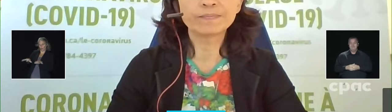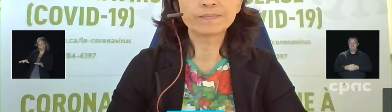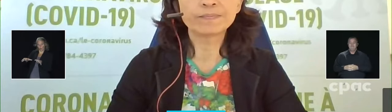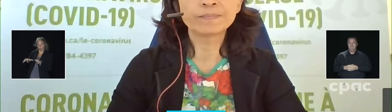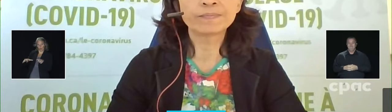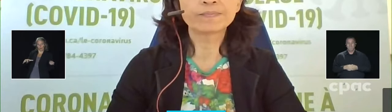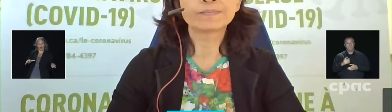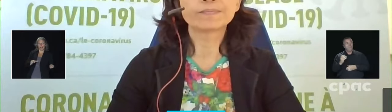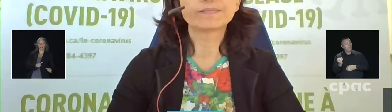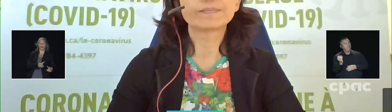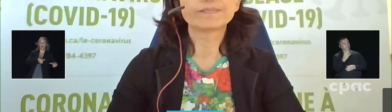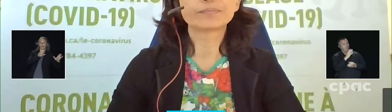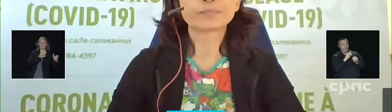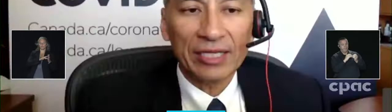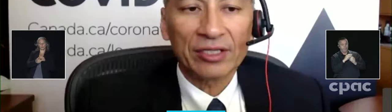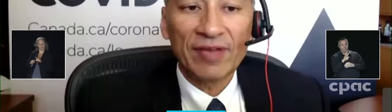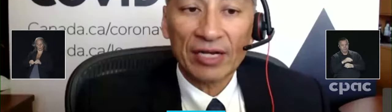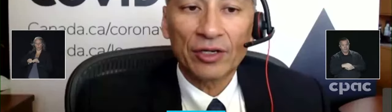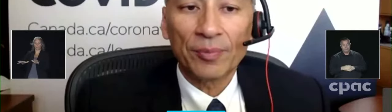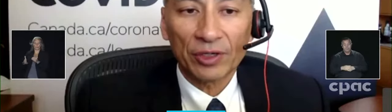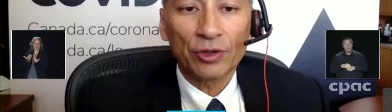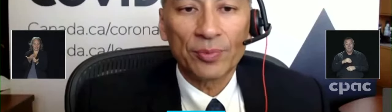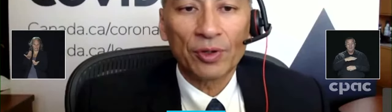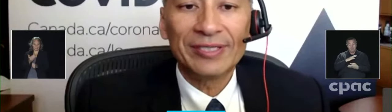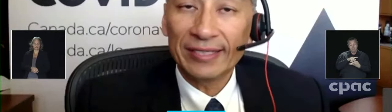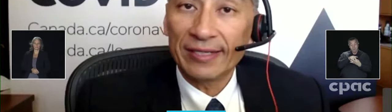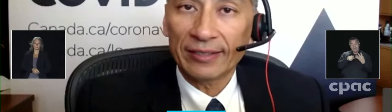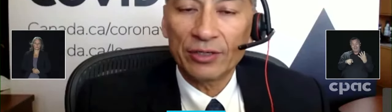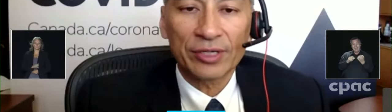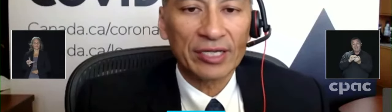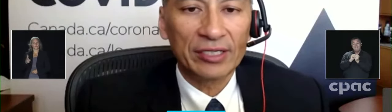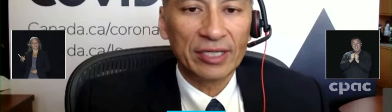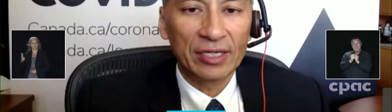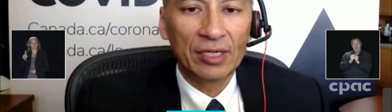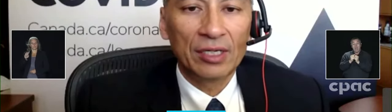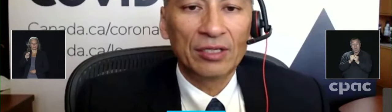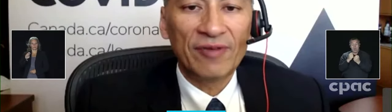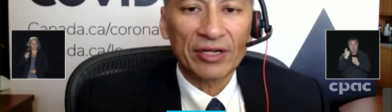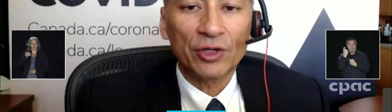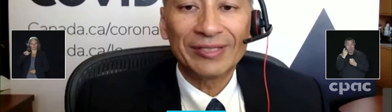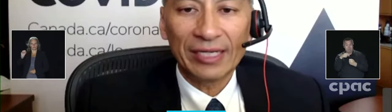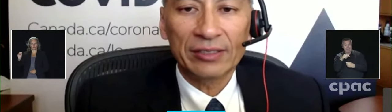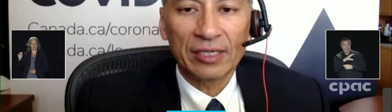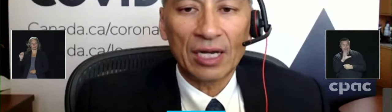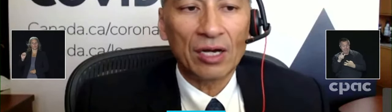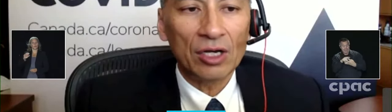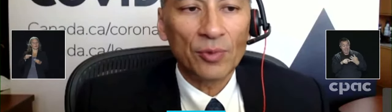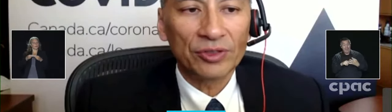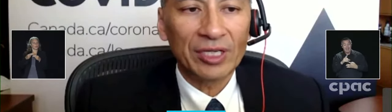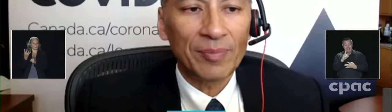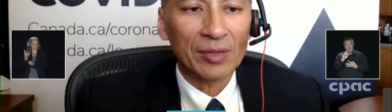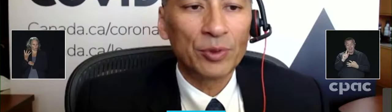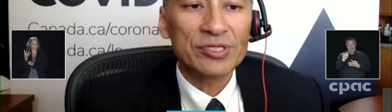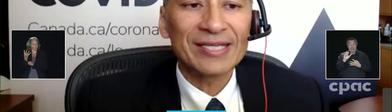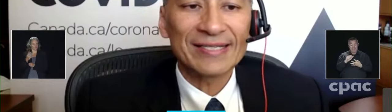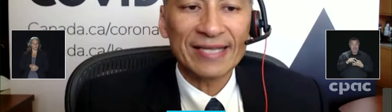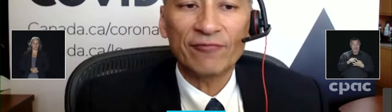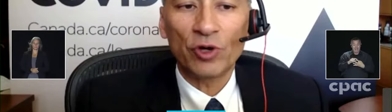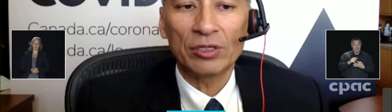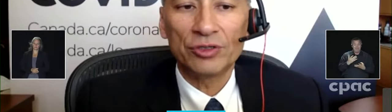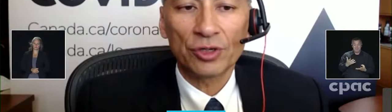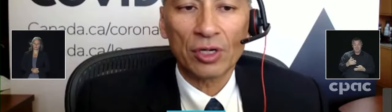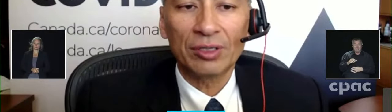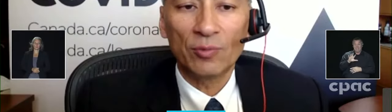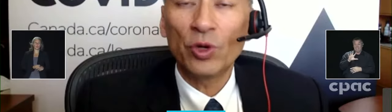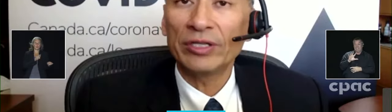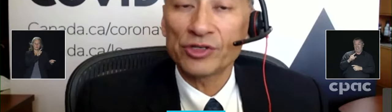Diapositive 4. Parmi les 4 variants préoccupants détectés au Canada, le variant Delta a augmenté par plus de 5